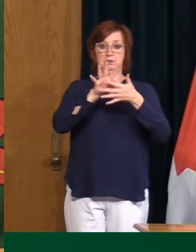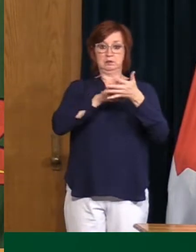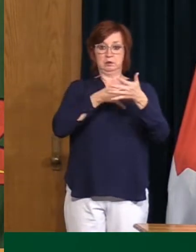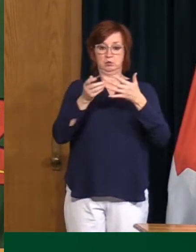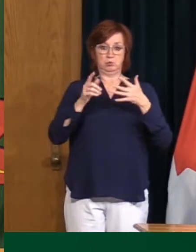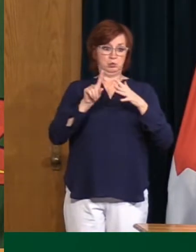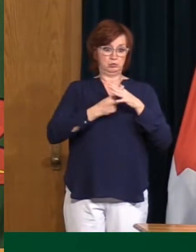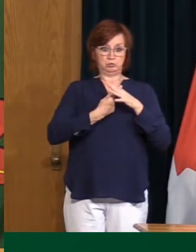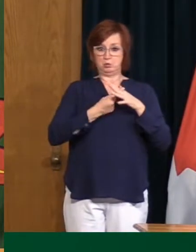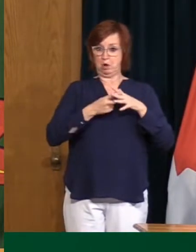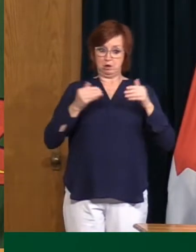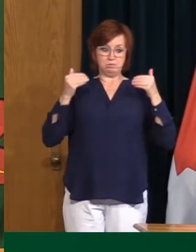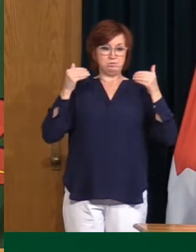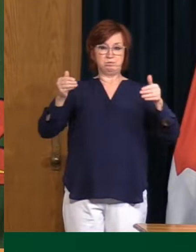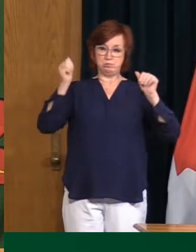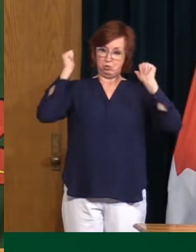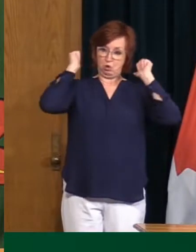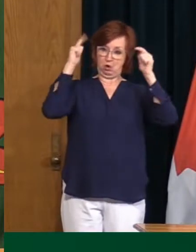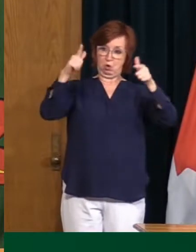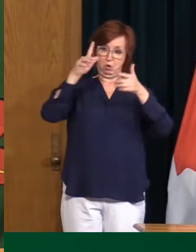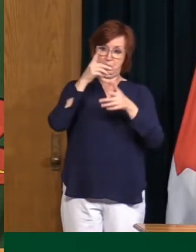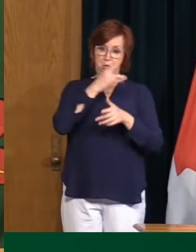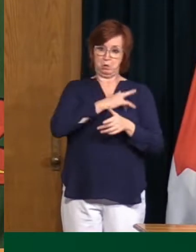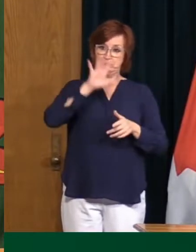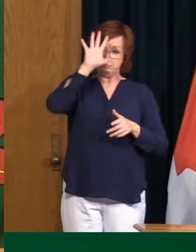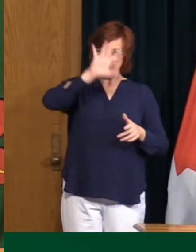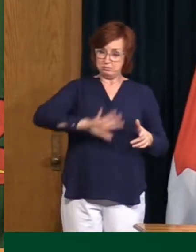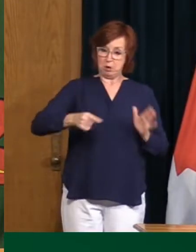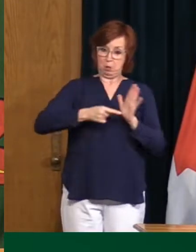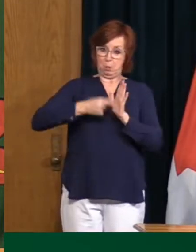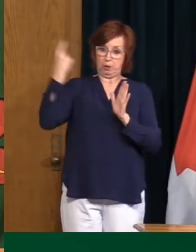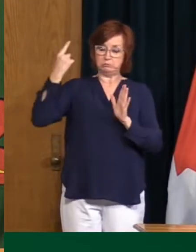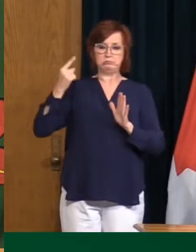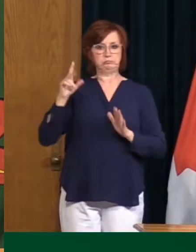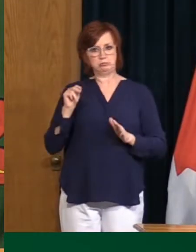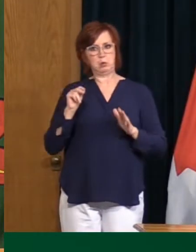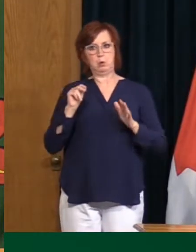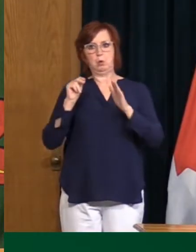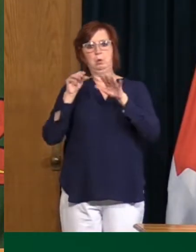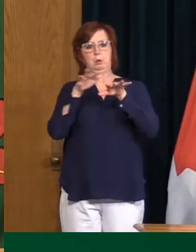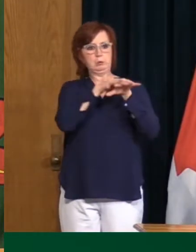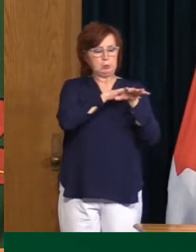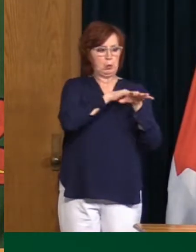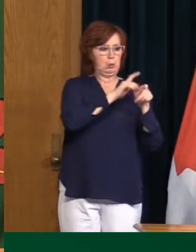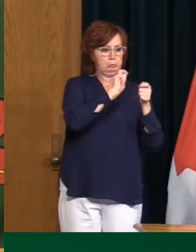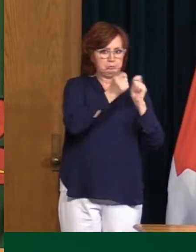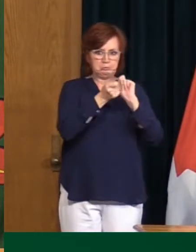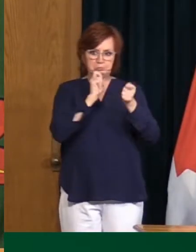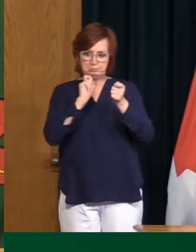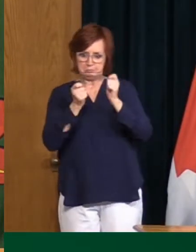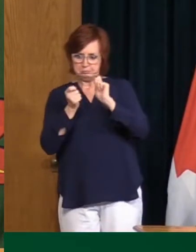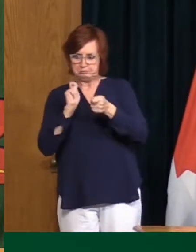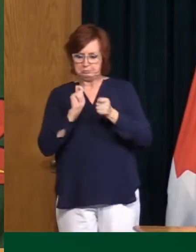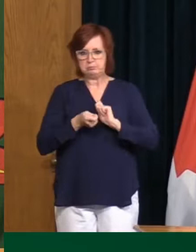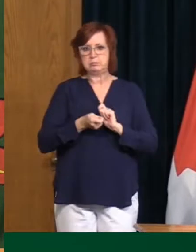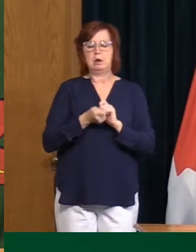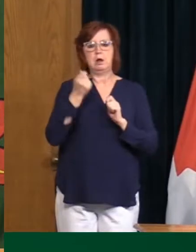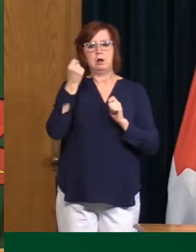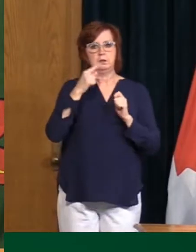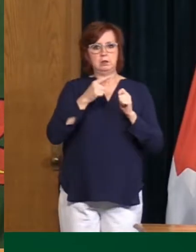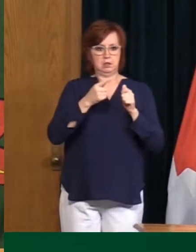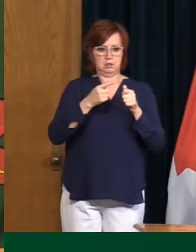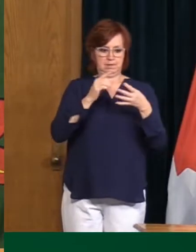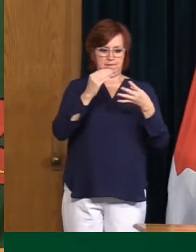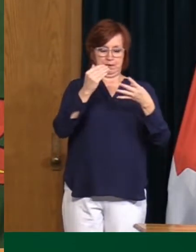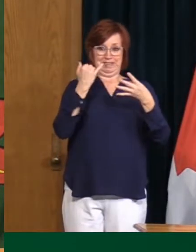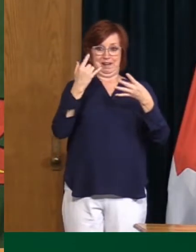services resume at the same time or in the same way. As we cautiously resume some everyday health services in phase 1, we